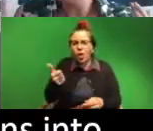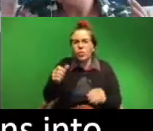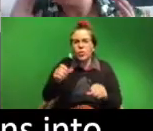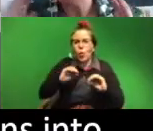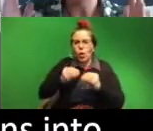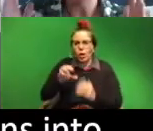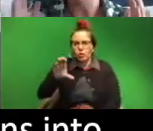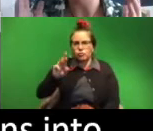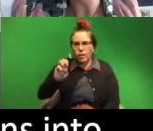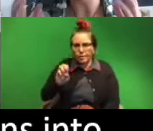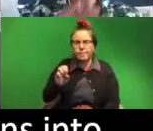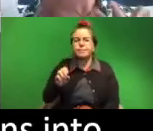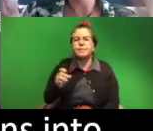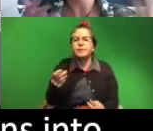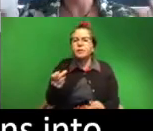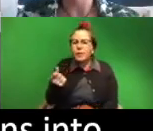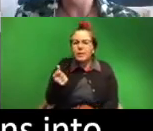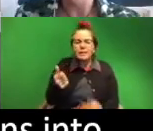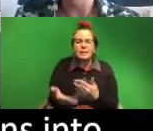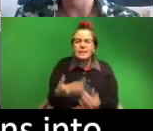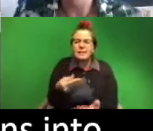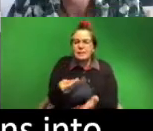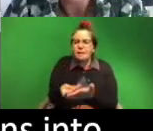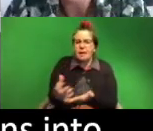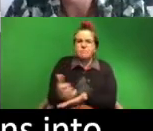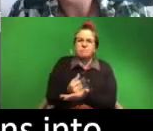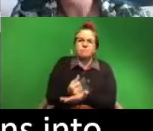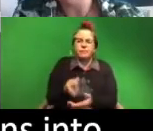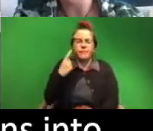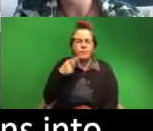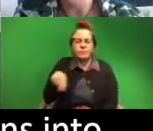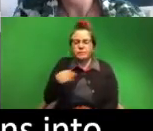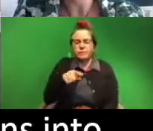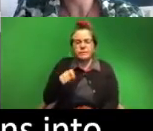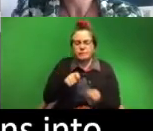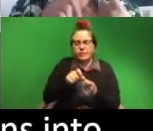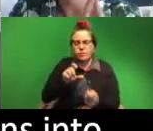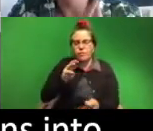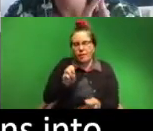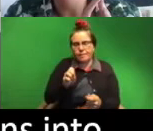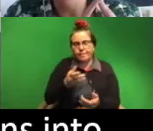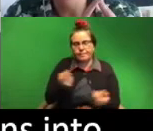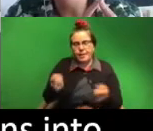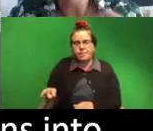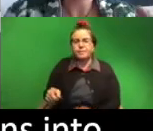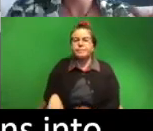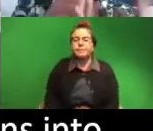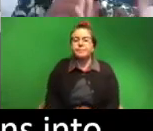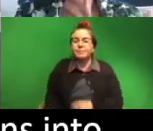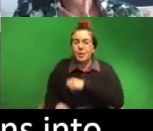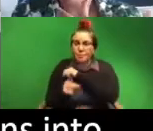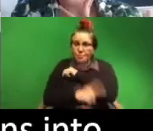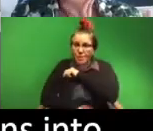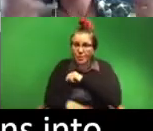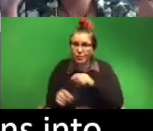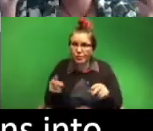It's a quick and easy moneymaker for these crime syndicates. Again, low prosecution rates. When you